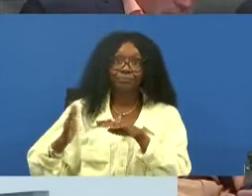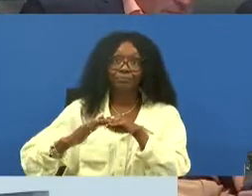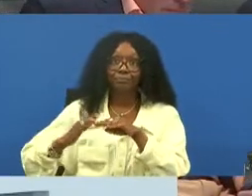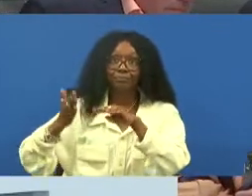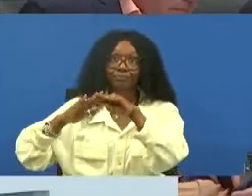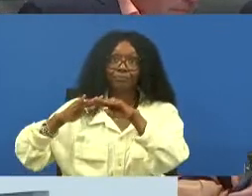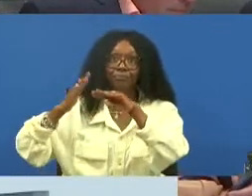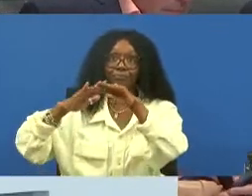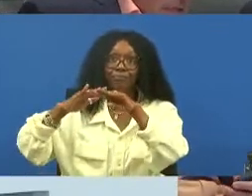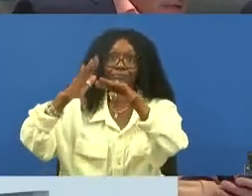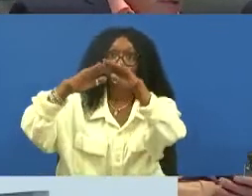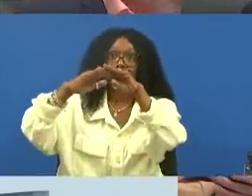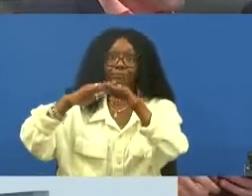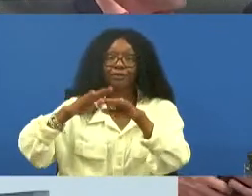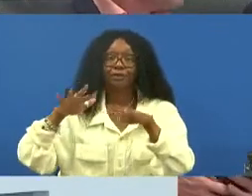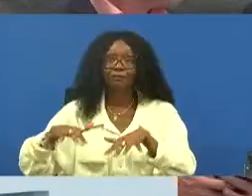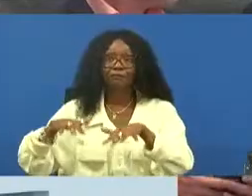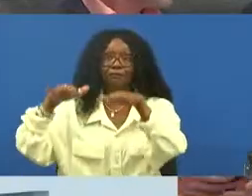ago. So